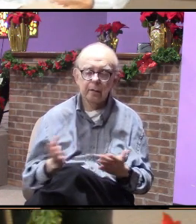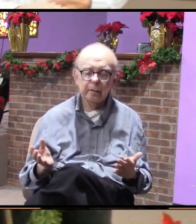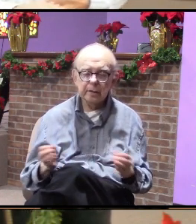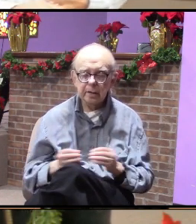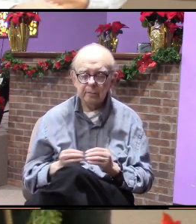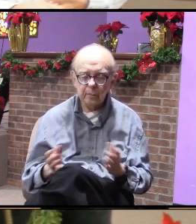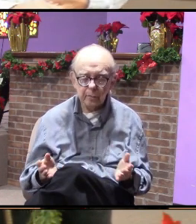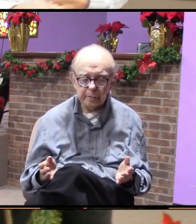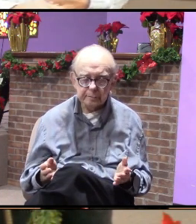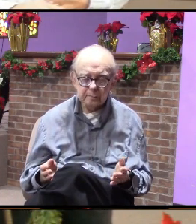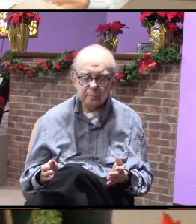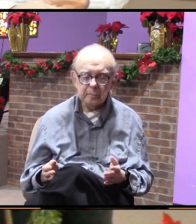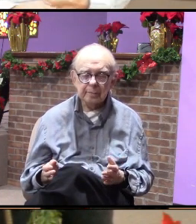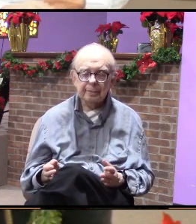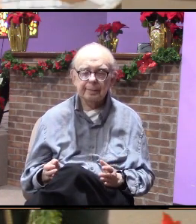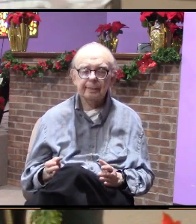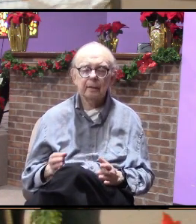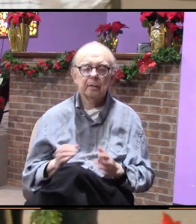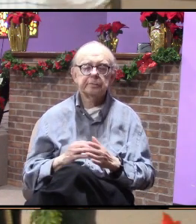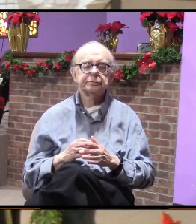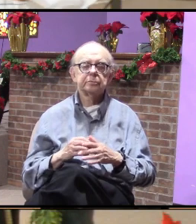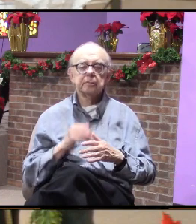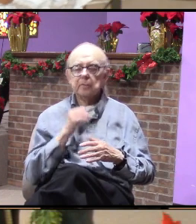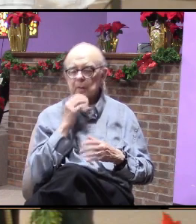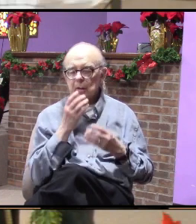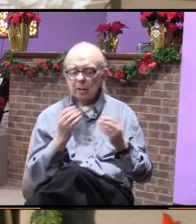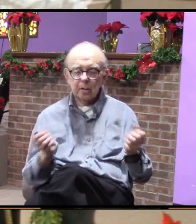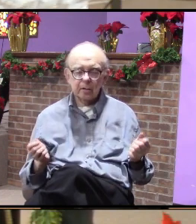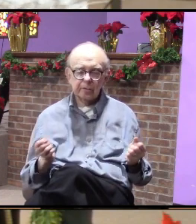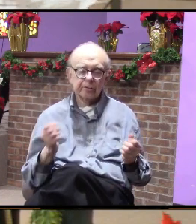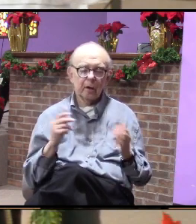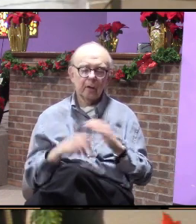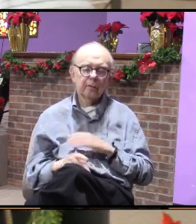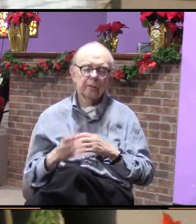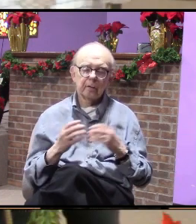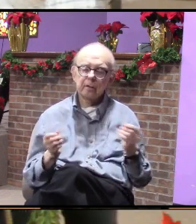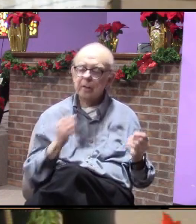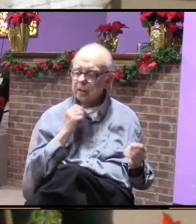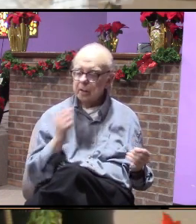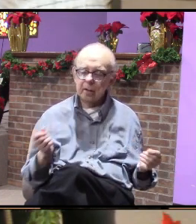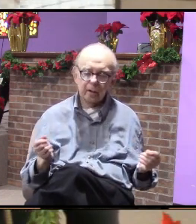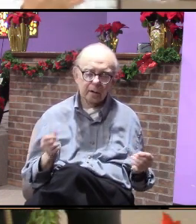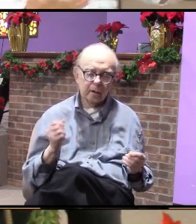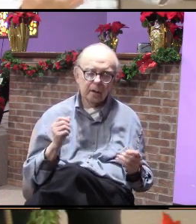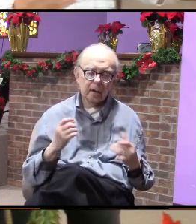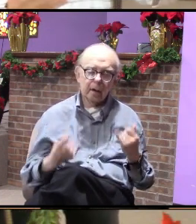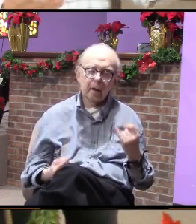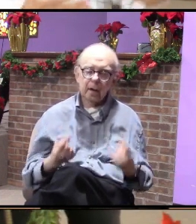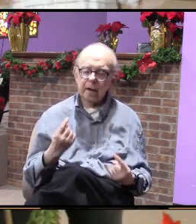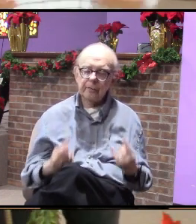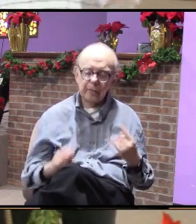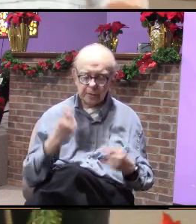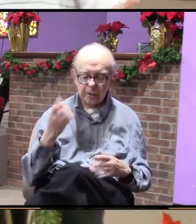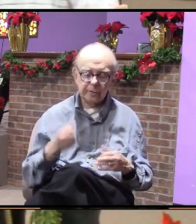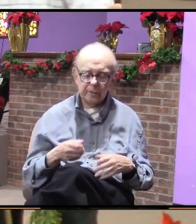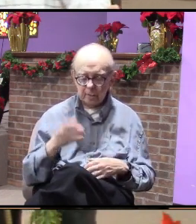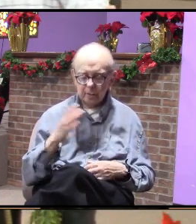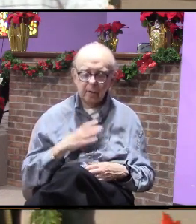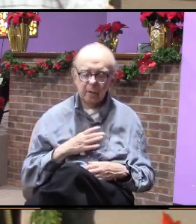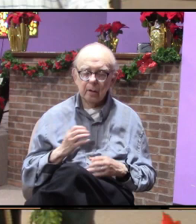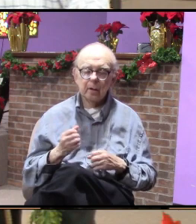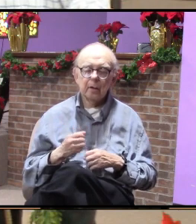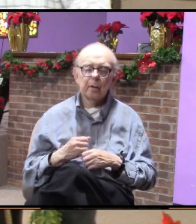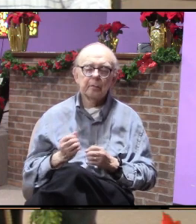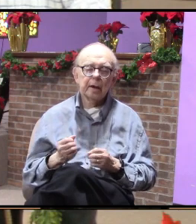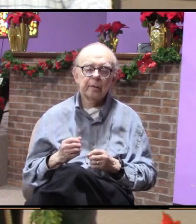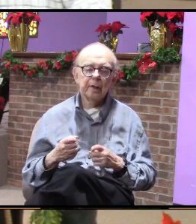else. That doesn't solve murders. That doesn't solve the evil thoughts of men by making an electric